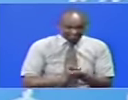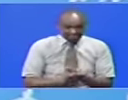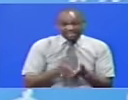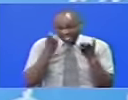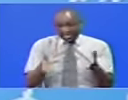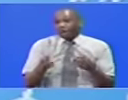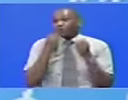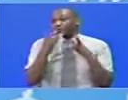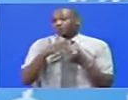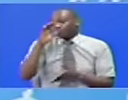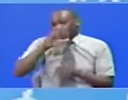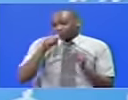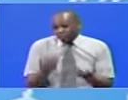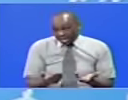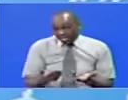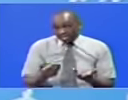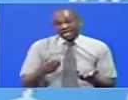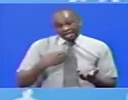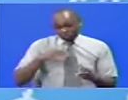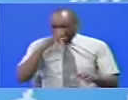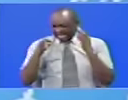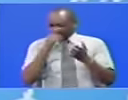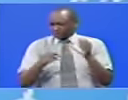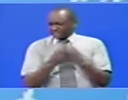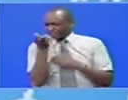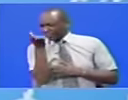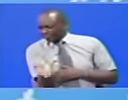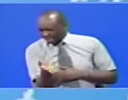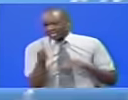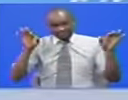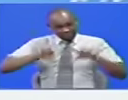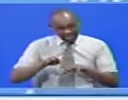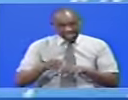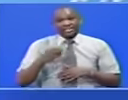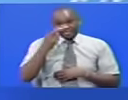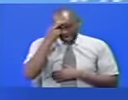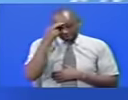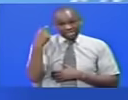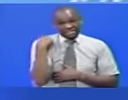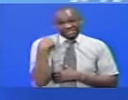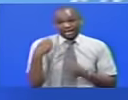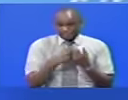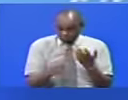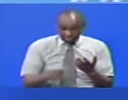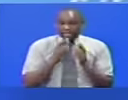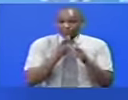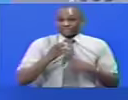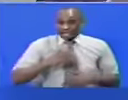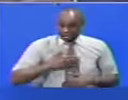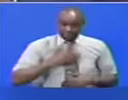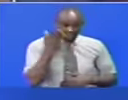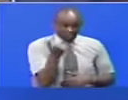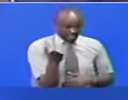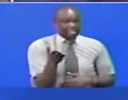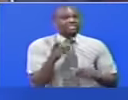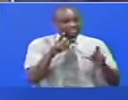just keep us up to speed with this, to help us analyze what exactly is happening in Rift Valley, he was in Narok yesterday. That is Chris Tyro, our senior political reporter,